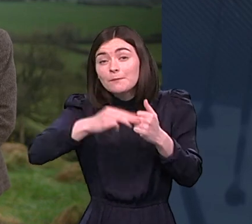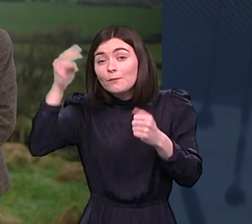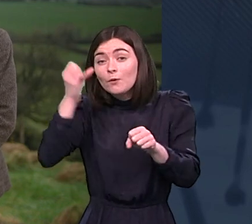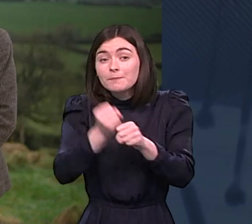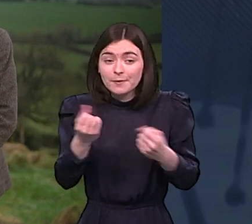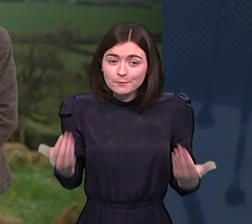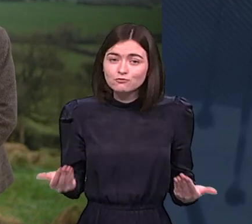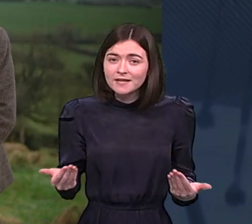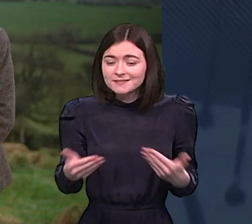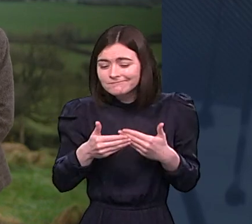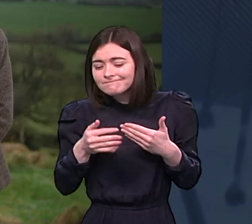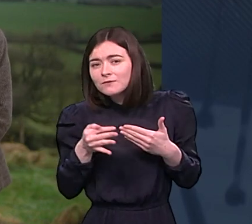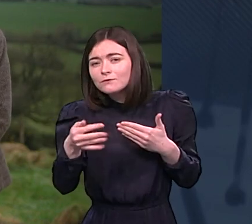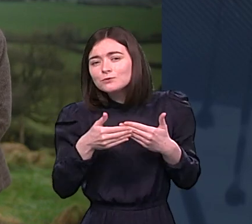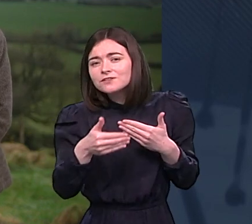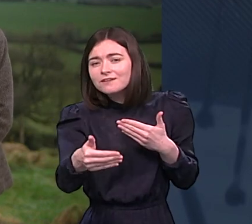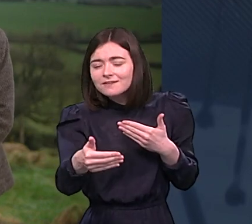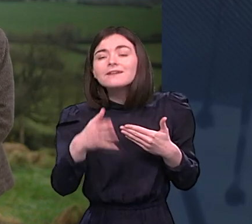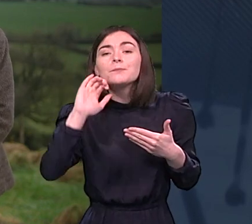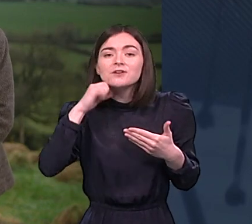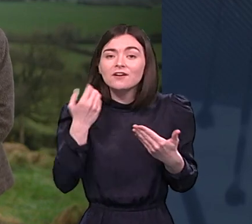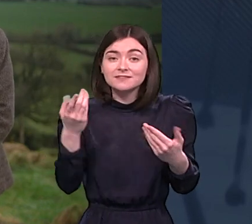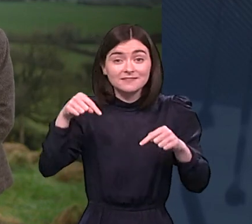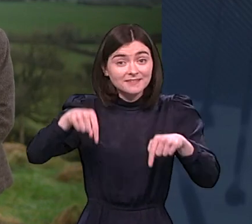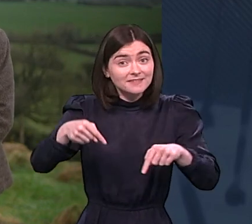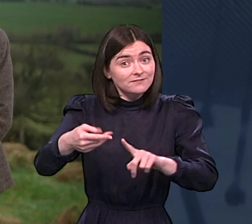our present and our future as well, because this is